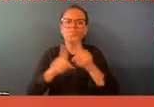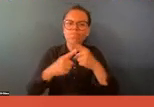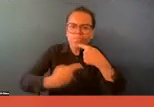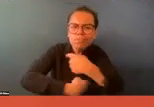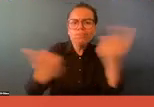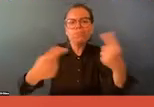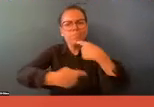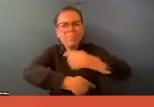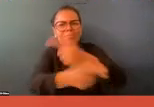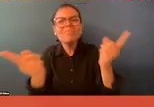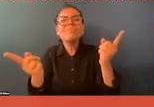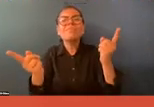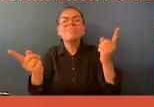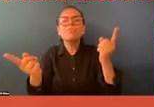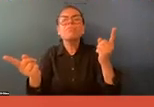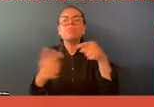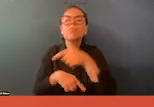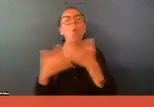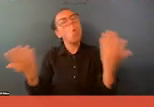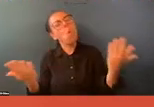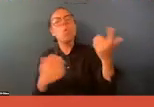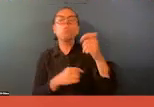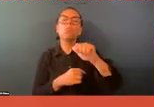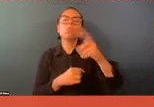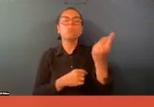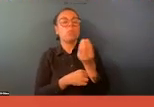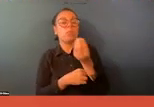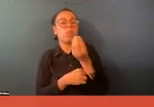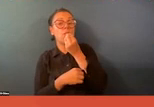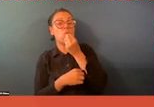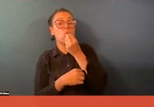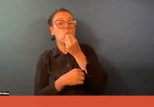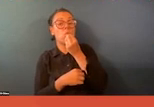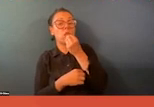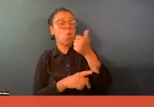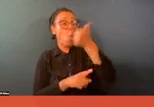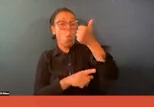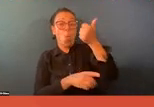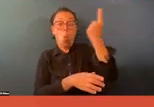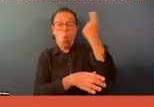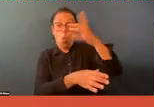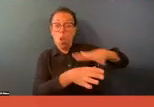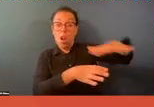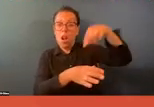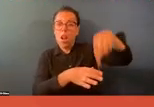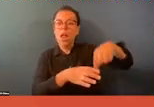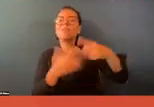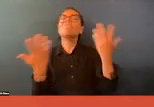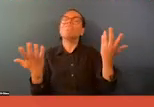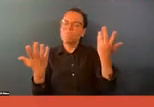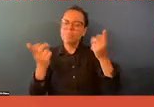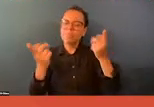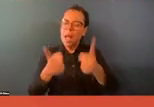advocate benefits of breastfeeding and local available food. Encourage joint decision-making by